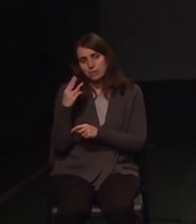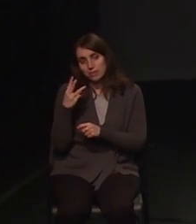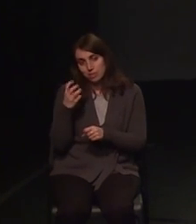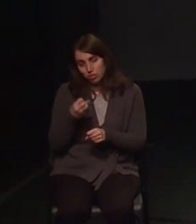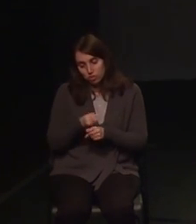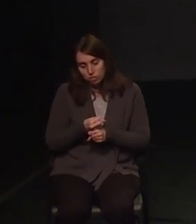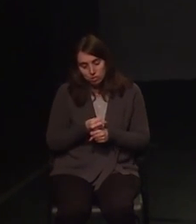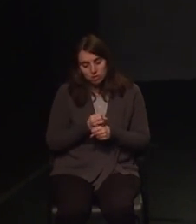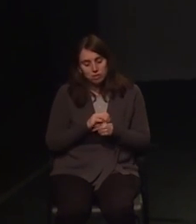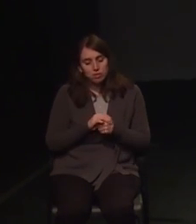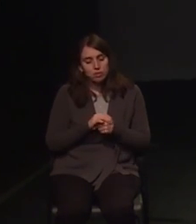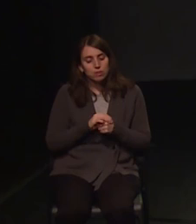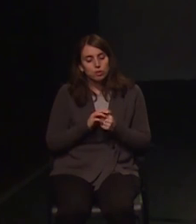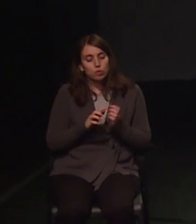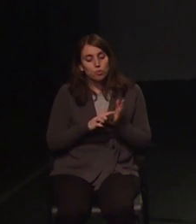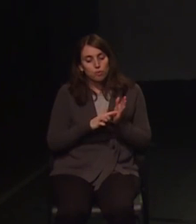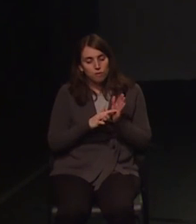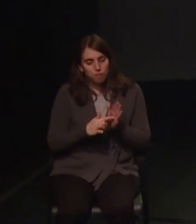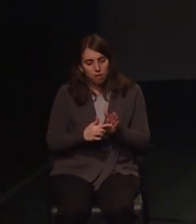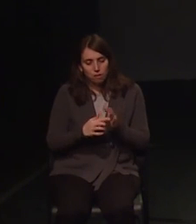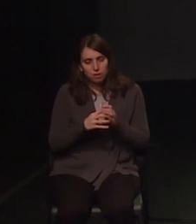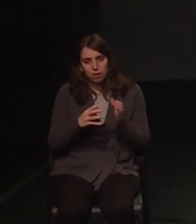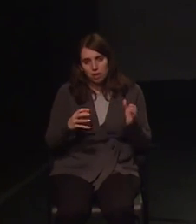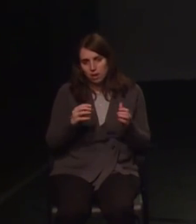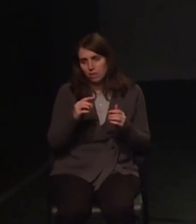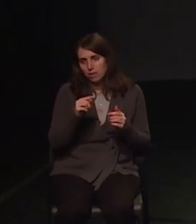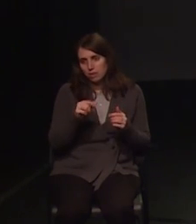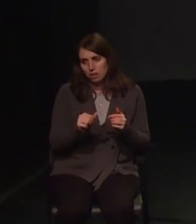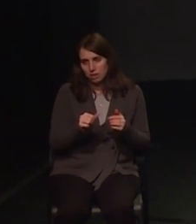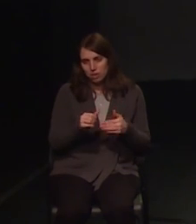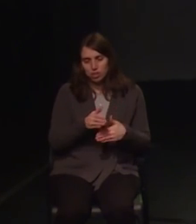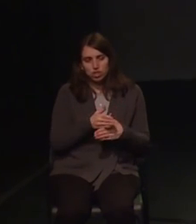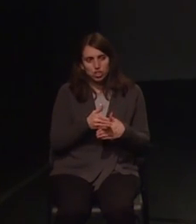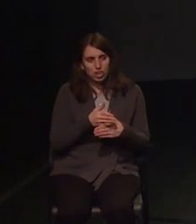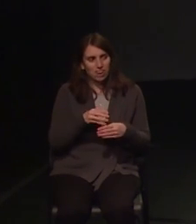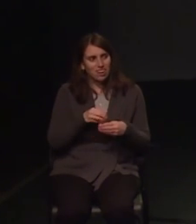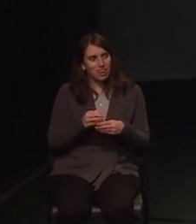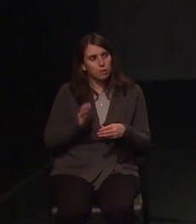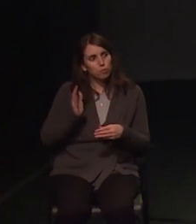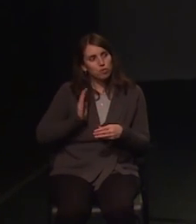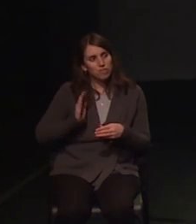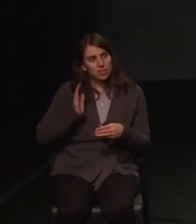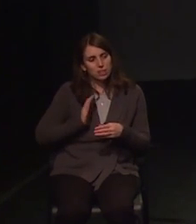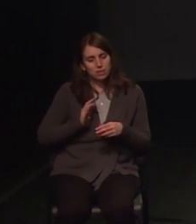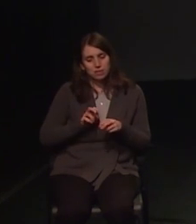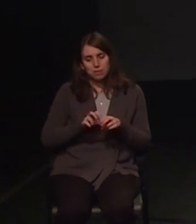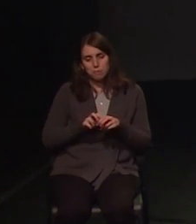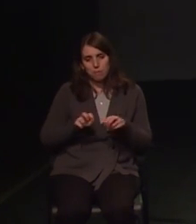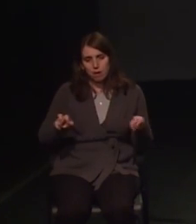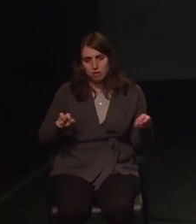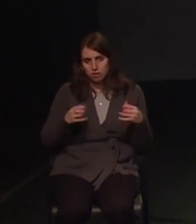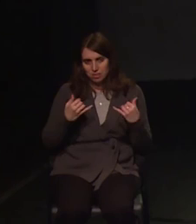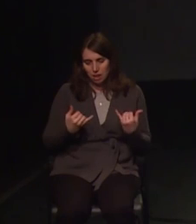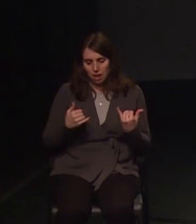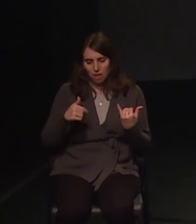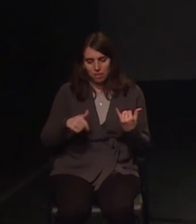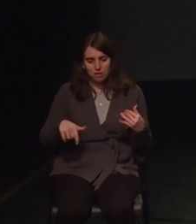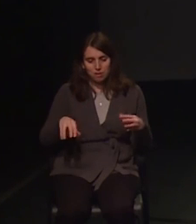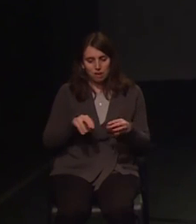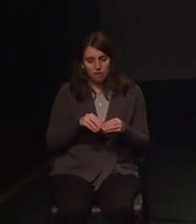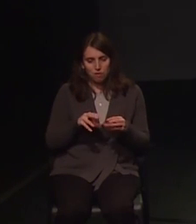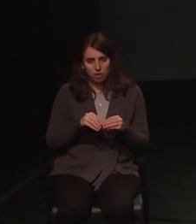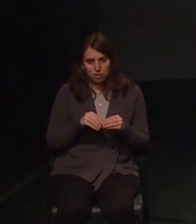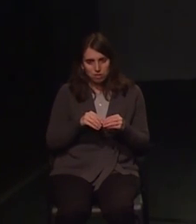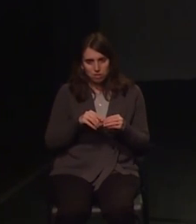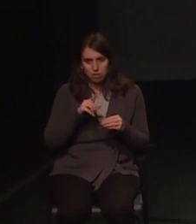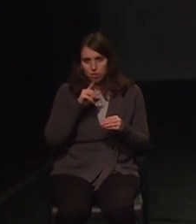involved with this reflect a lot of the data that was shared in previous panels today at this conference. Very,